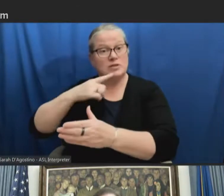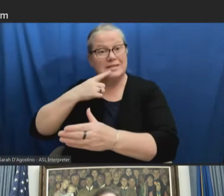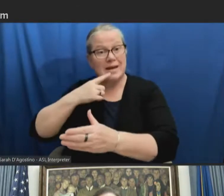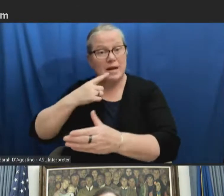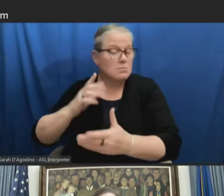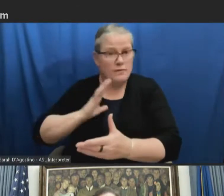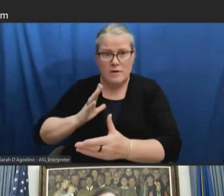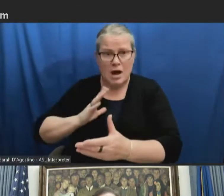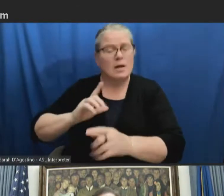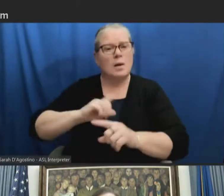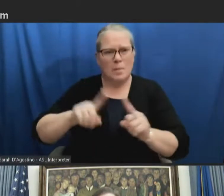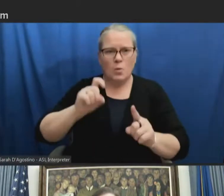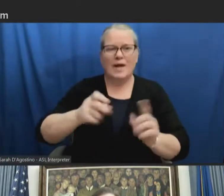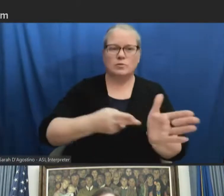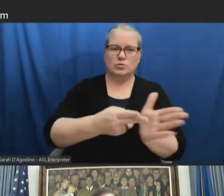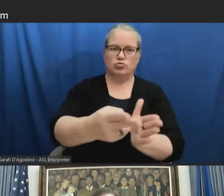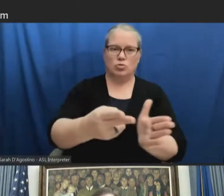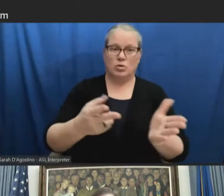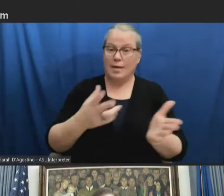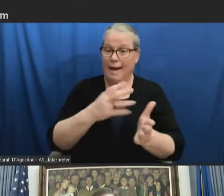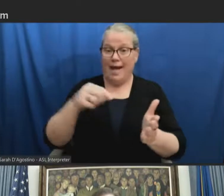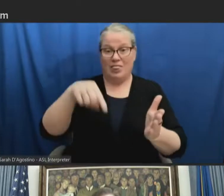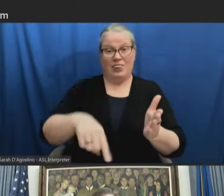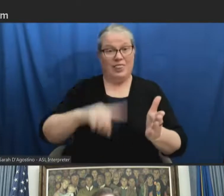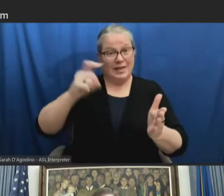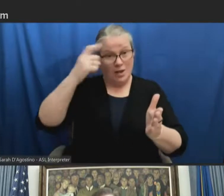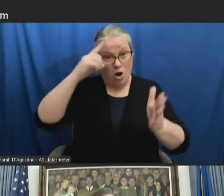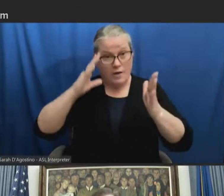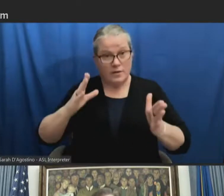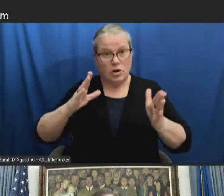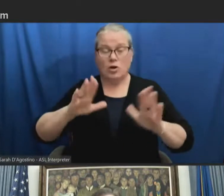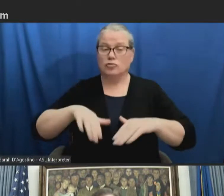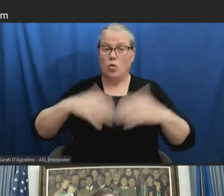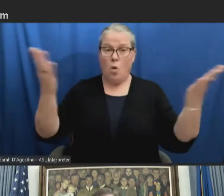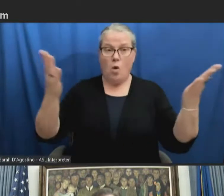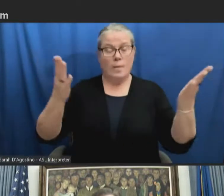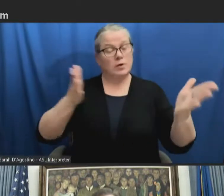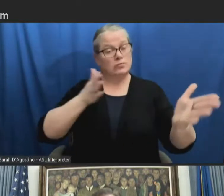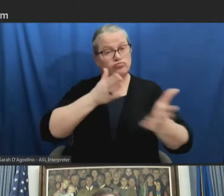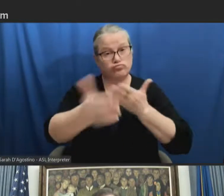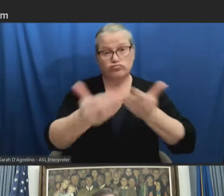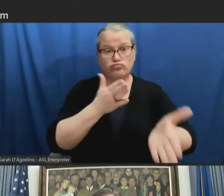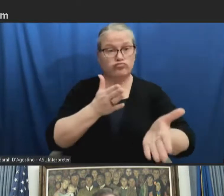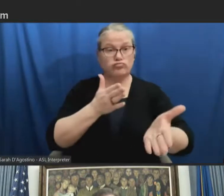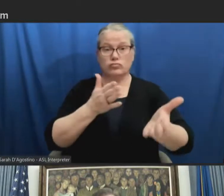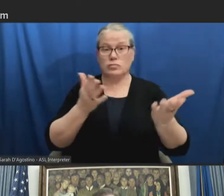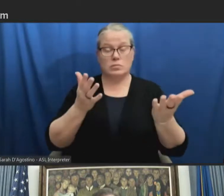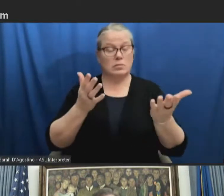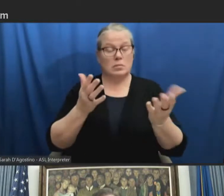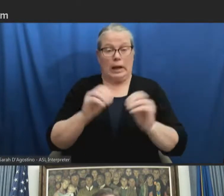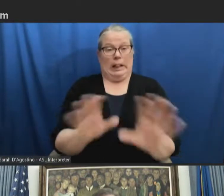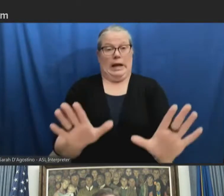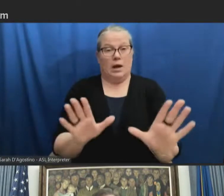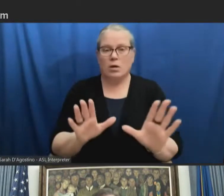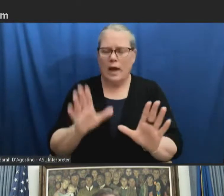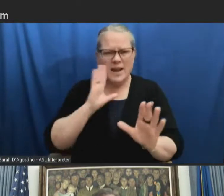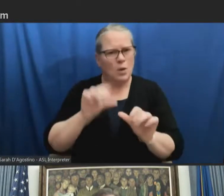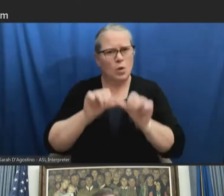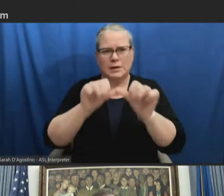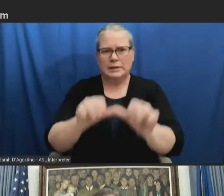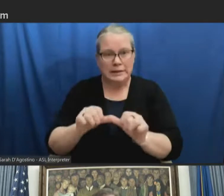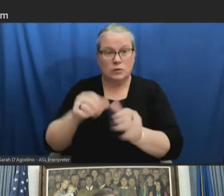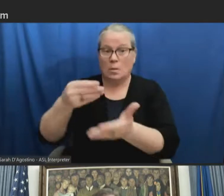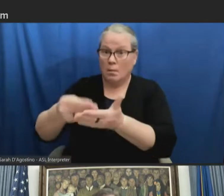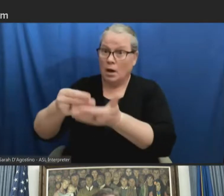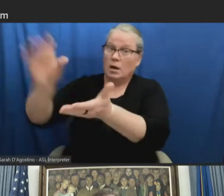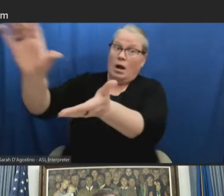truth. And the truth is, this is a transparent administration, has always been, and will continue to do so, no matter what dollar is coming through to the state